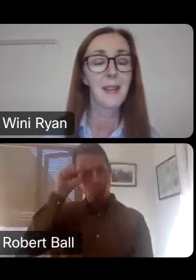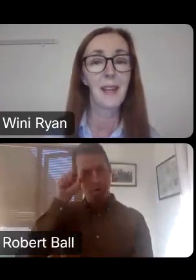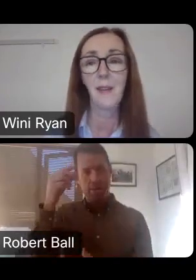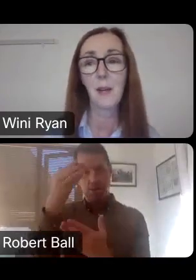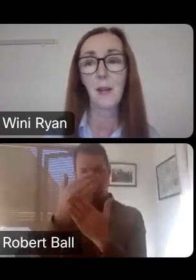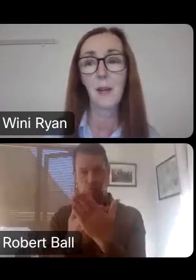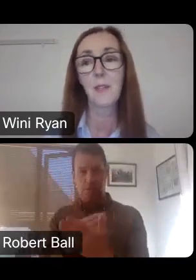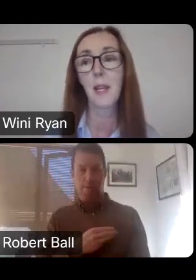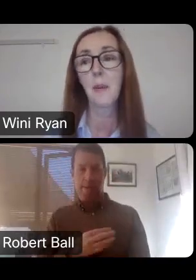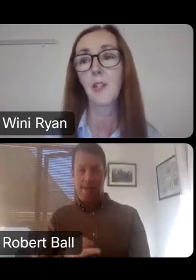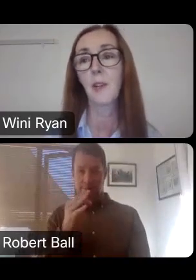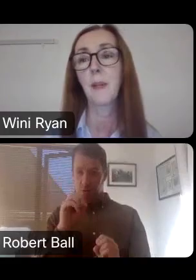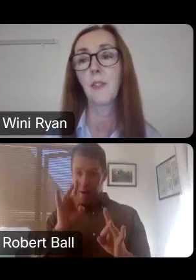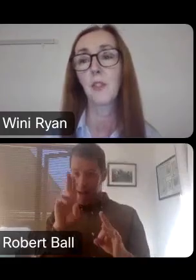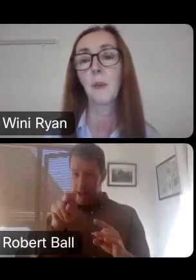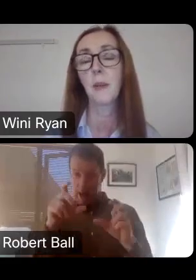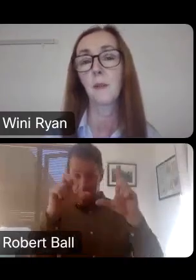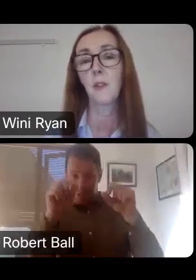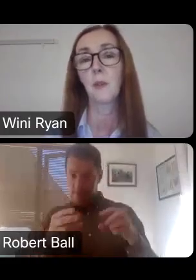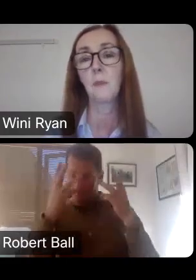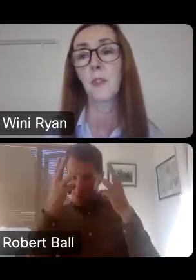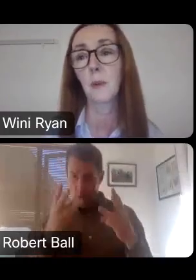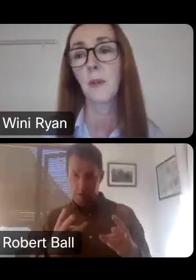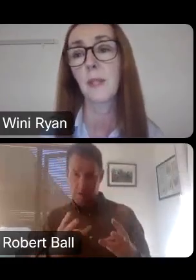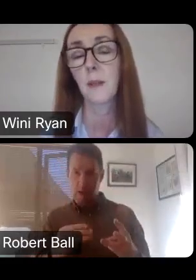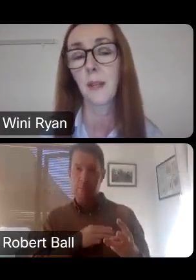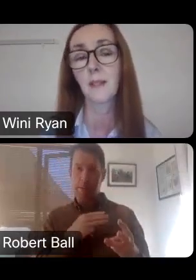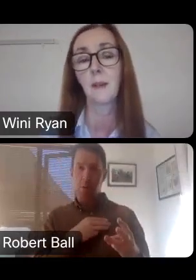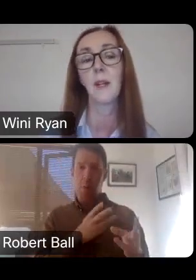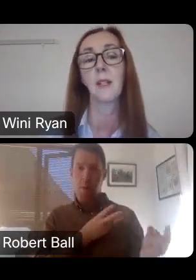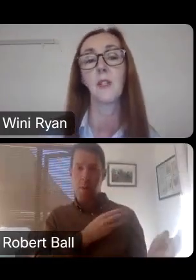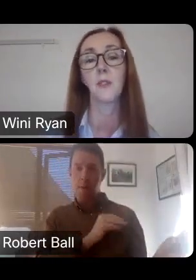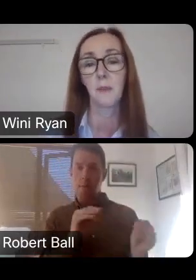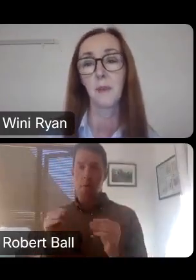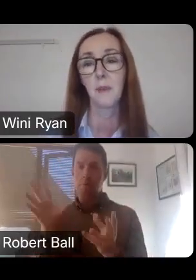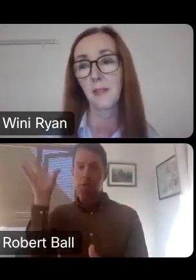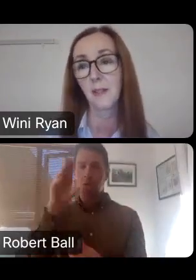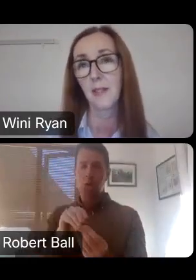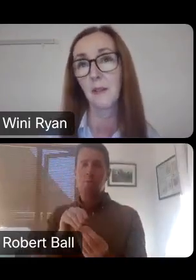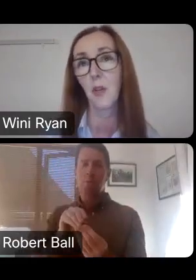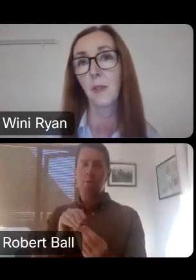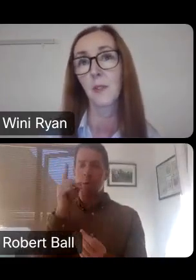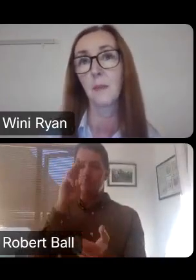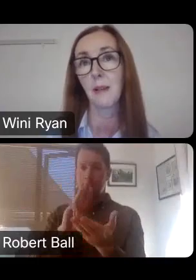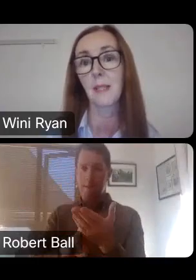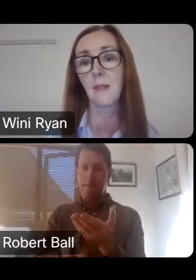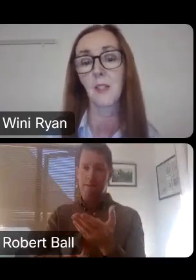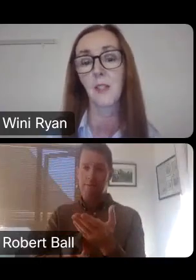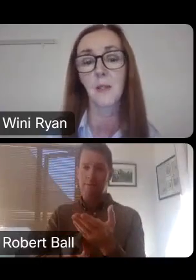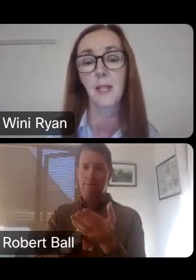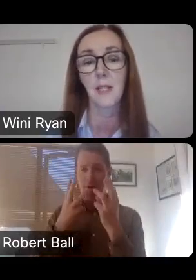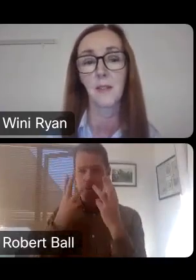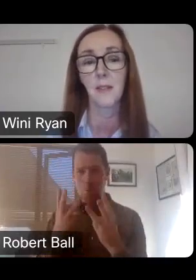okay. If anybody wants to take a picture of it, please do, because we're going to move to summaries in a minute, and I'm going to ask you to summarize, to have a go at summarizing